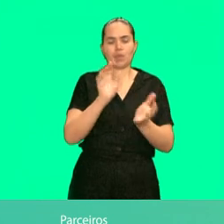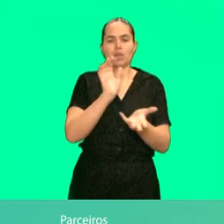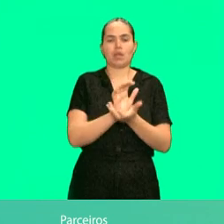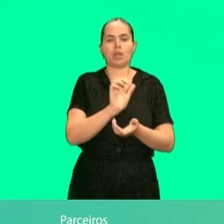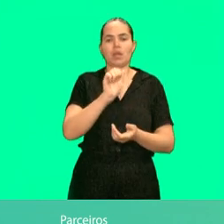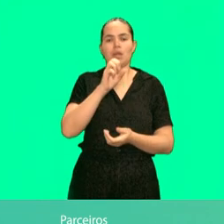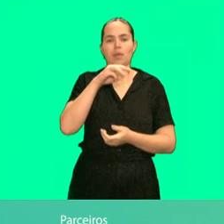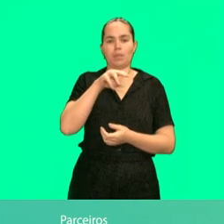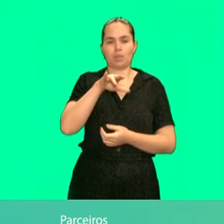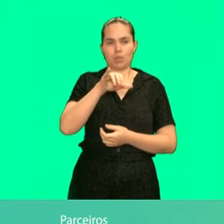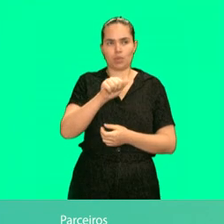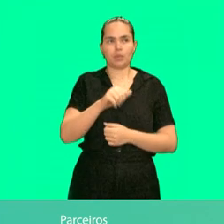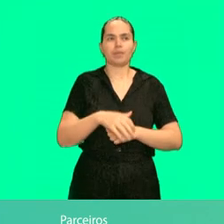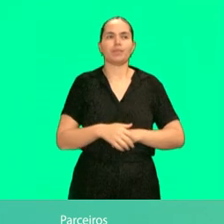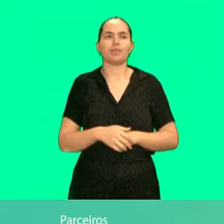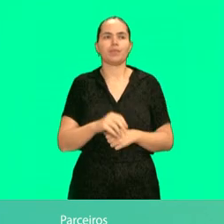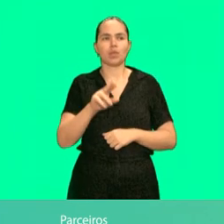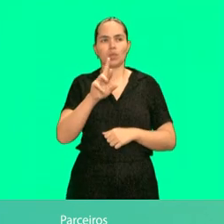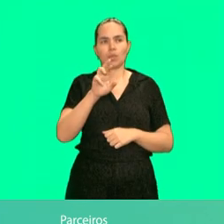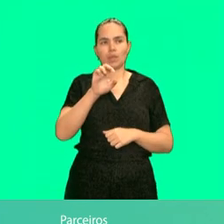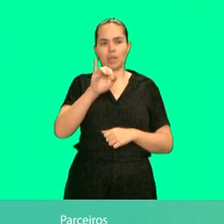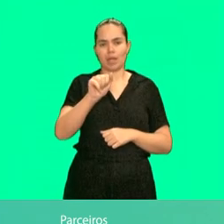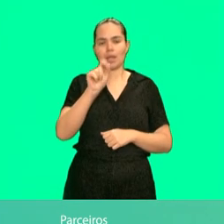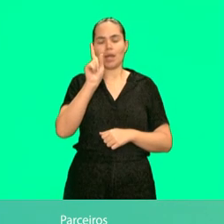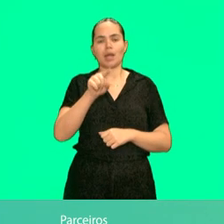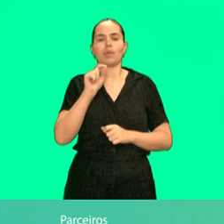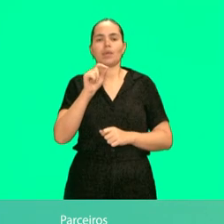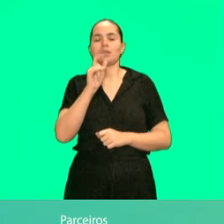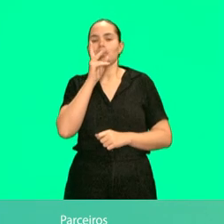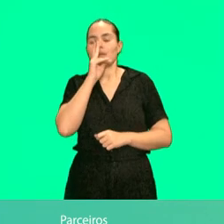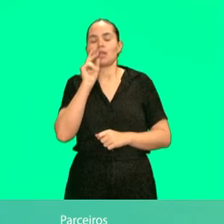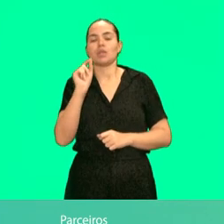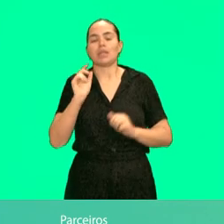technology for ammonia and urea.